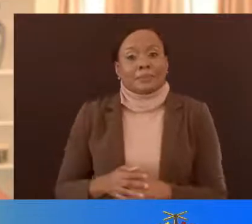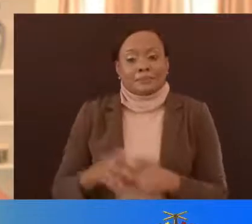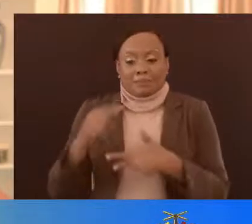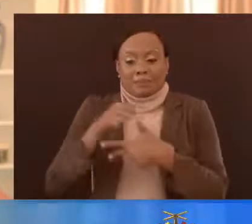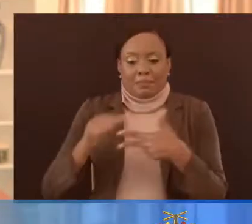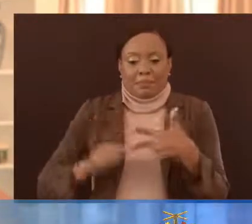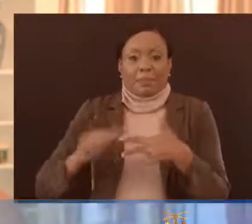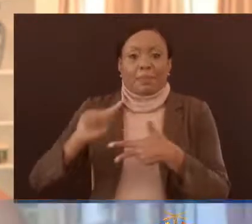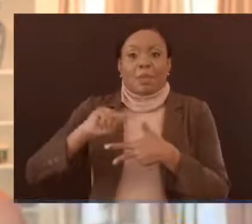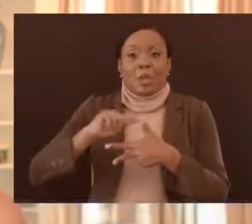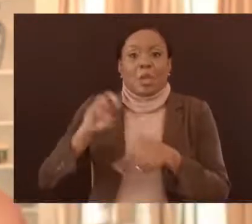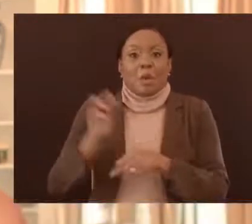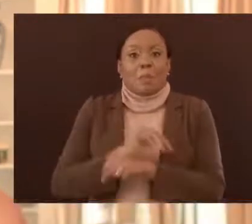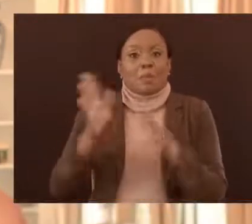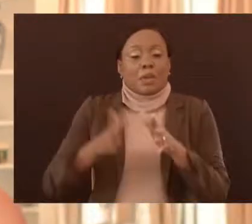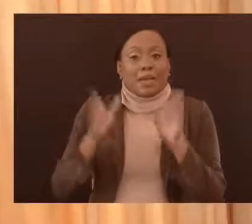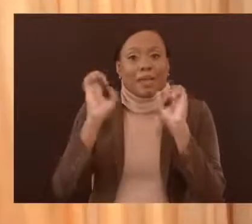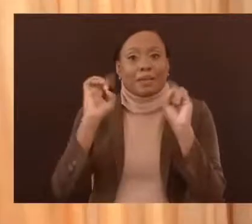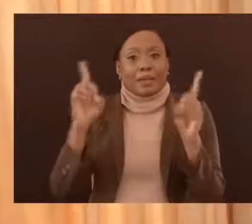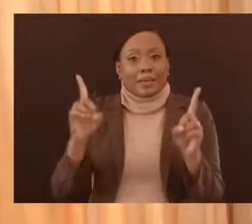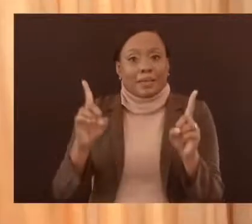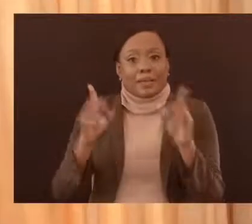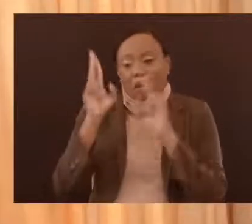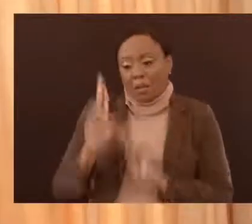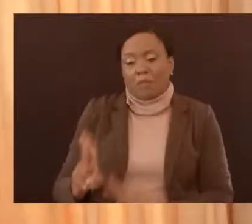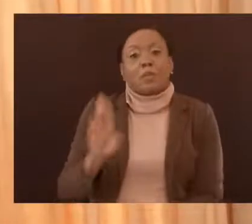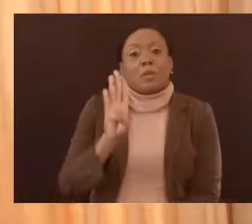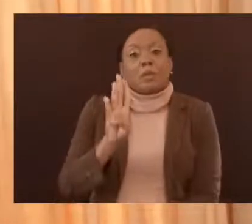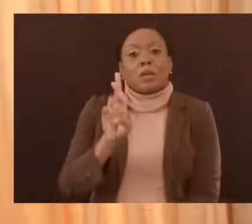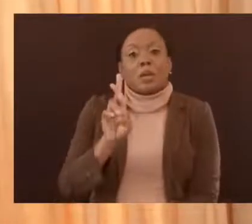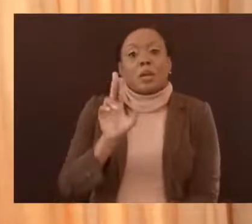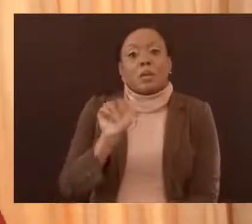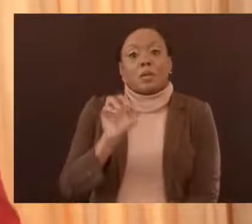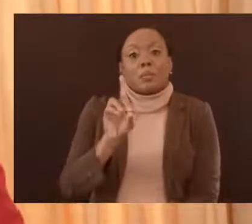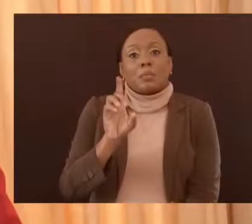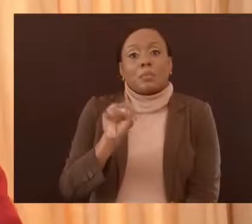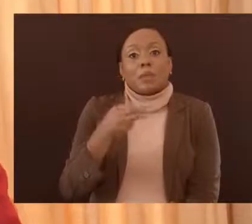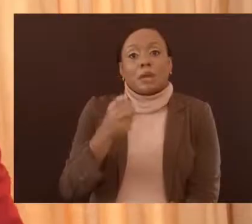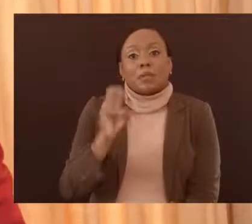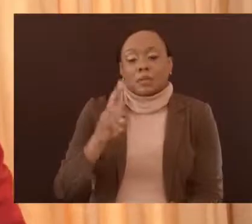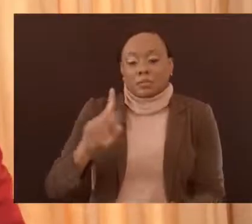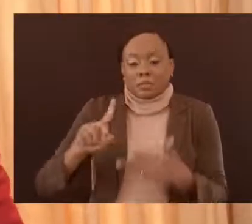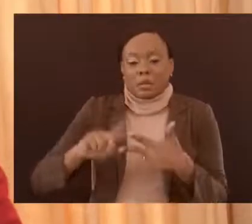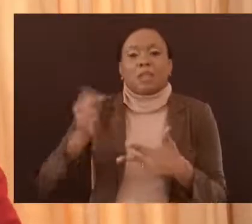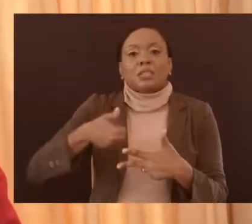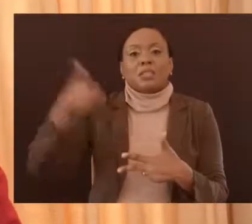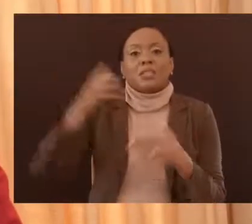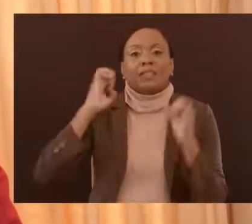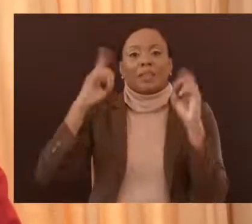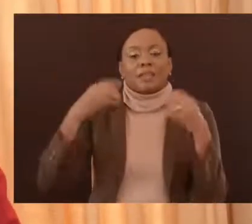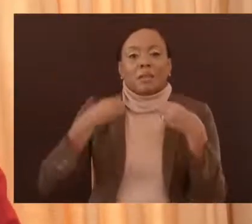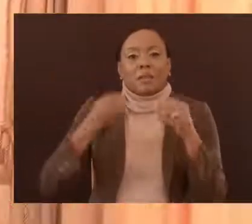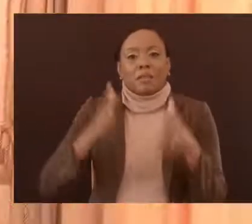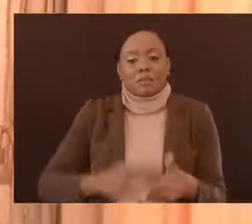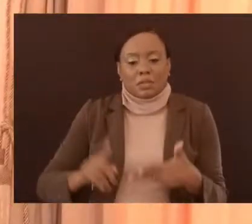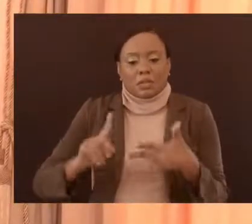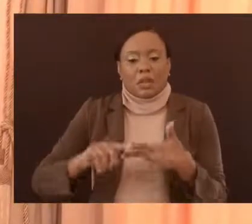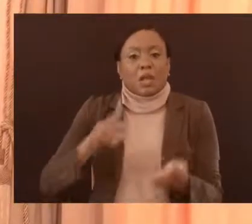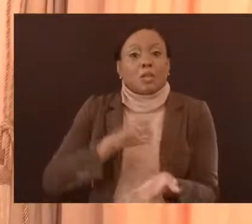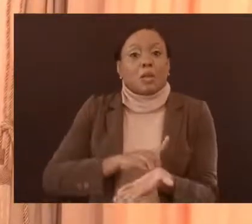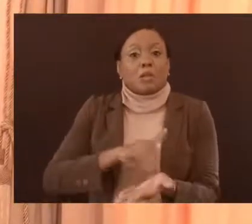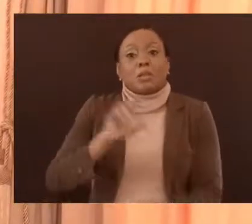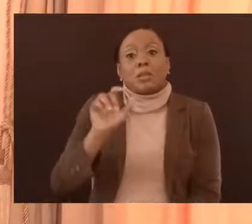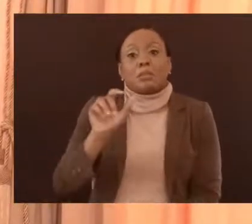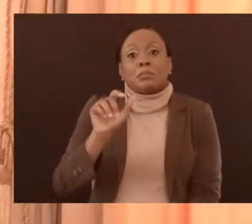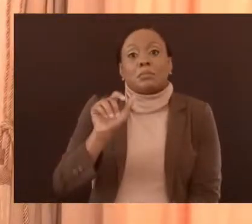Minister of Education, Technological and Vocational Training, the Honourable Santia Bradshaw, the Chief Education Officer, Dr. Ramona Archer